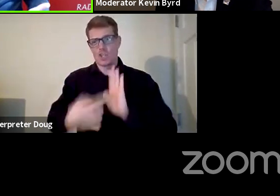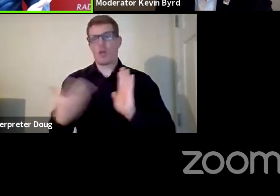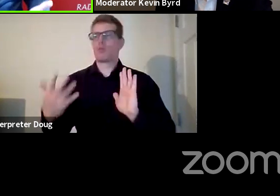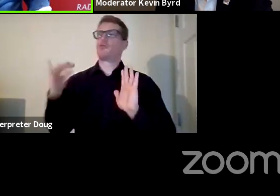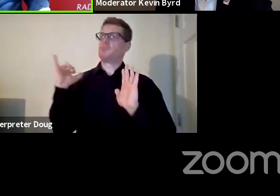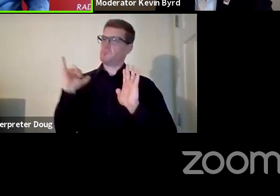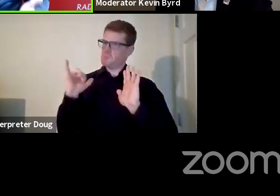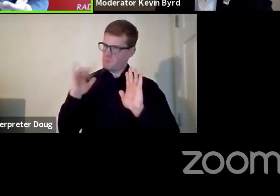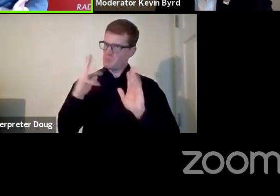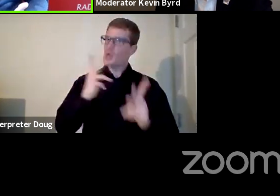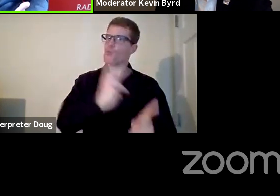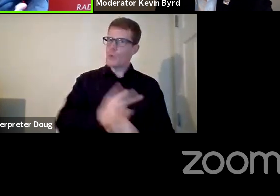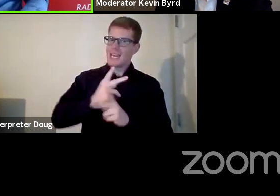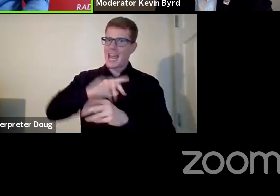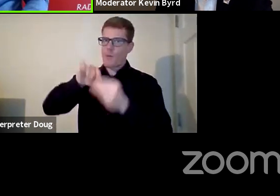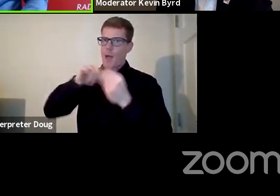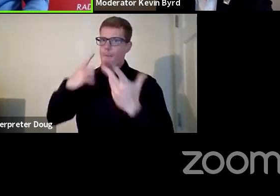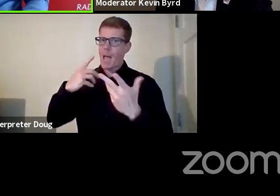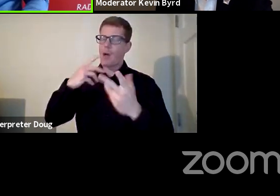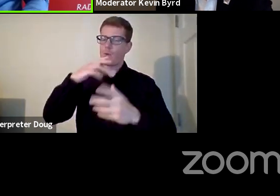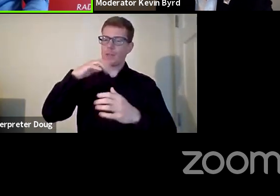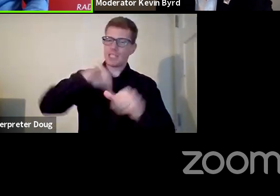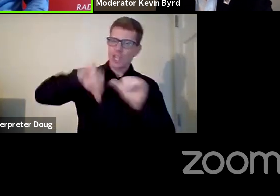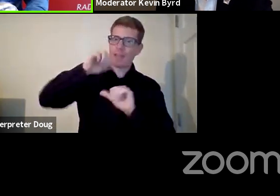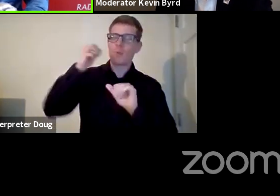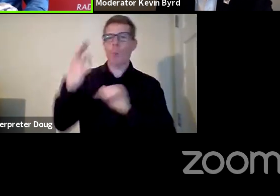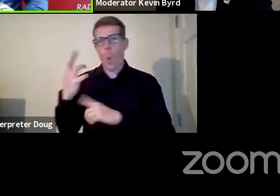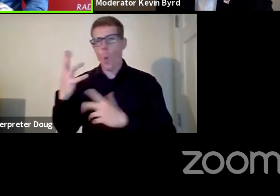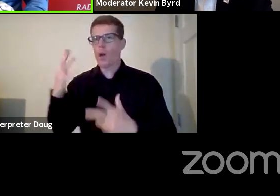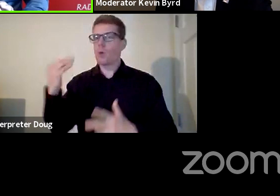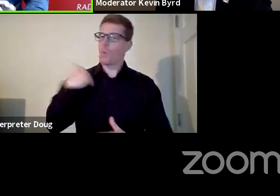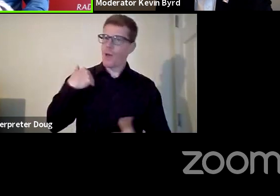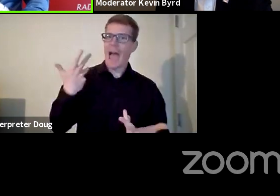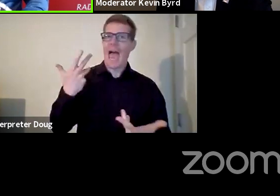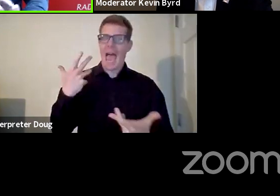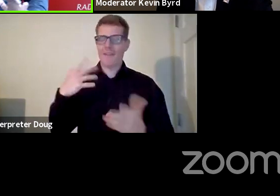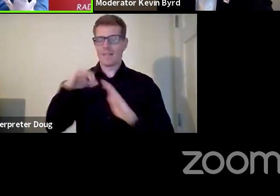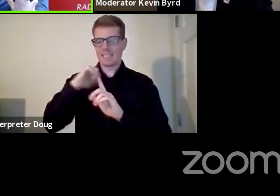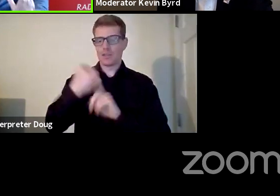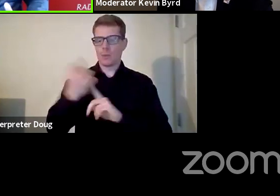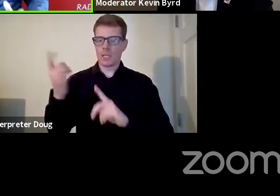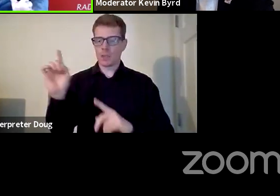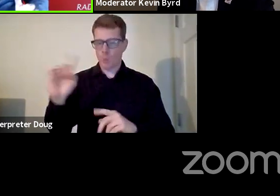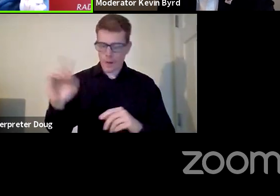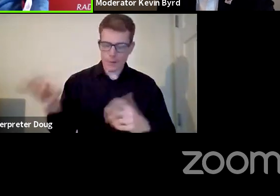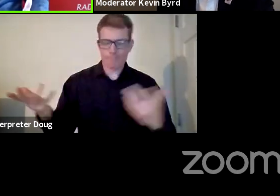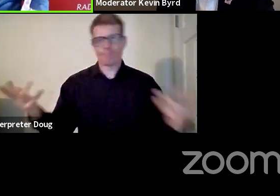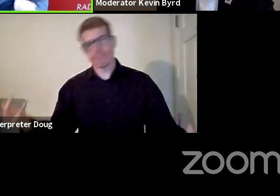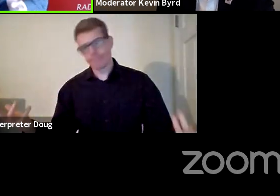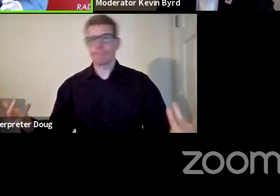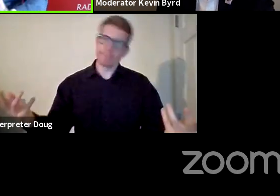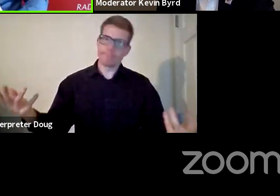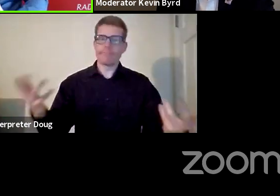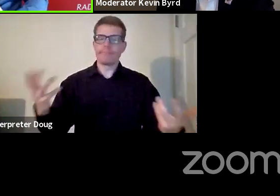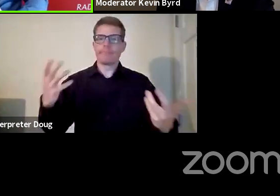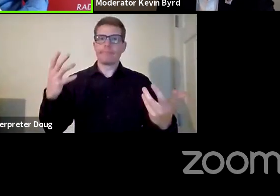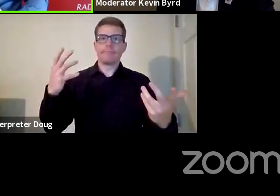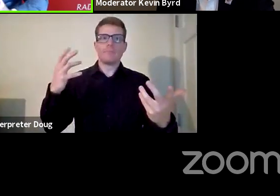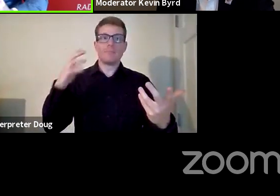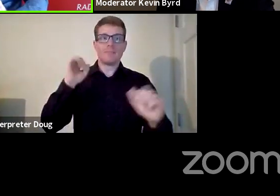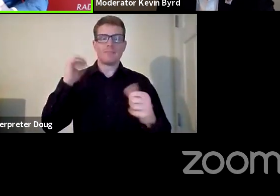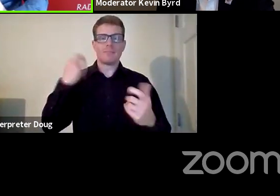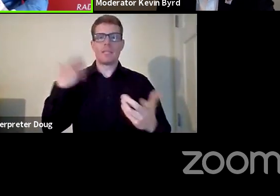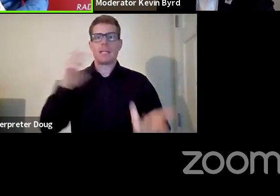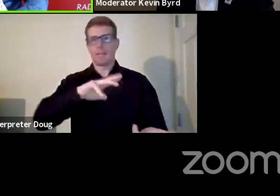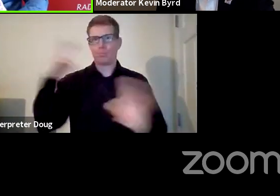implications that it could have if we don't? And so, you know, we all are, for the most part, we're putting the same type of strategies in place,